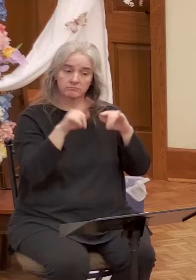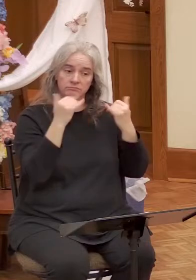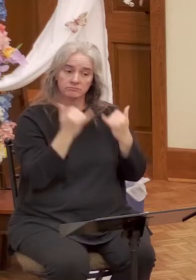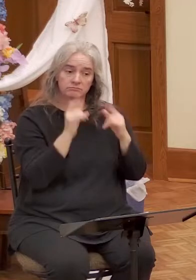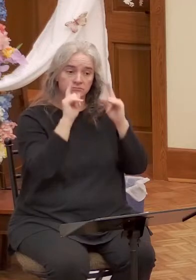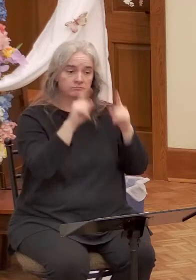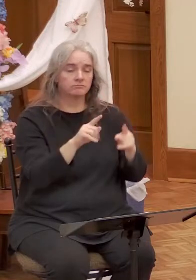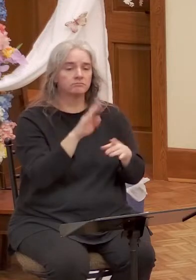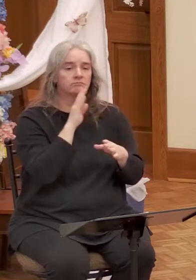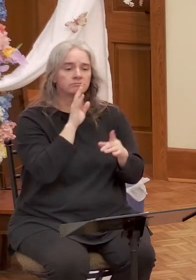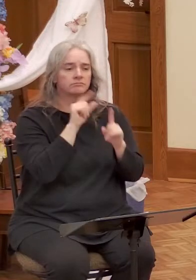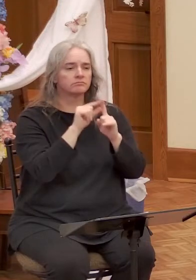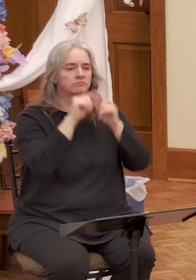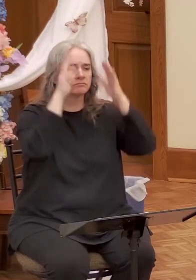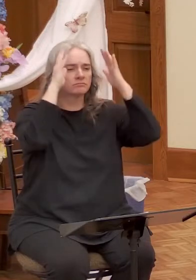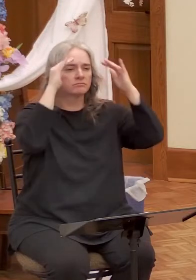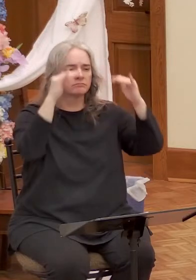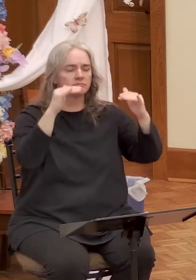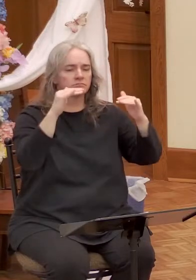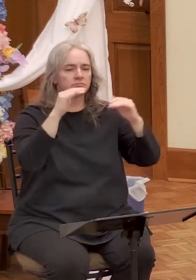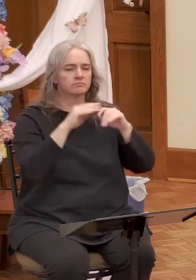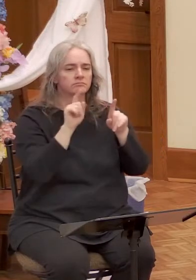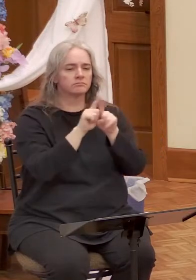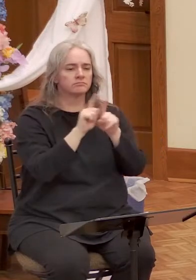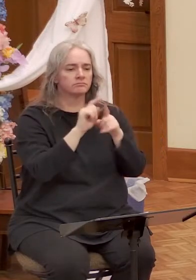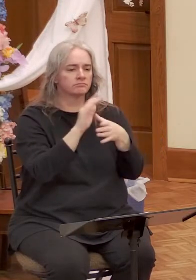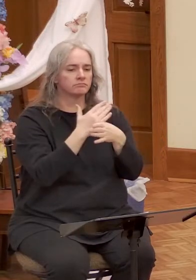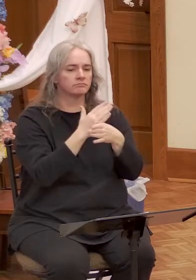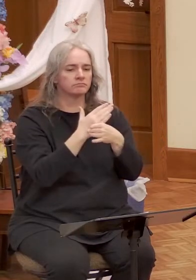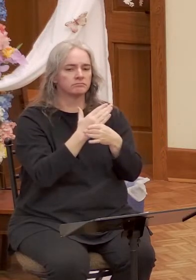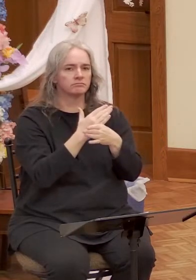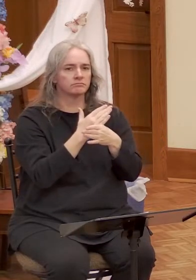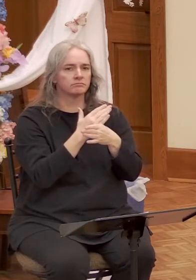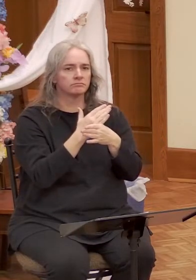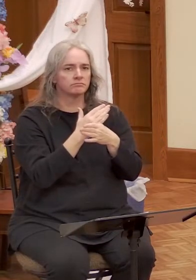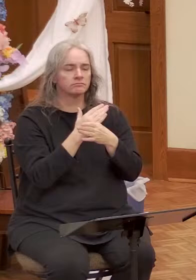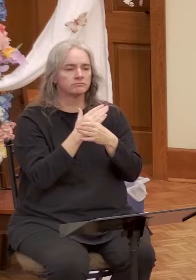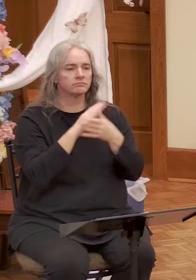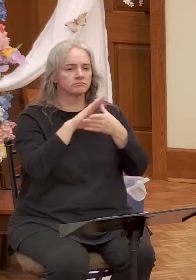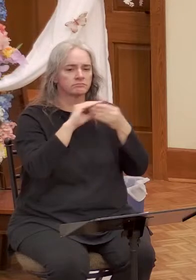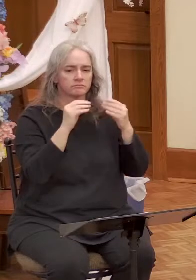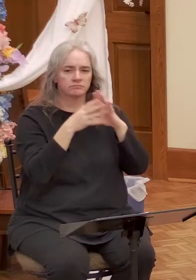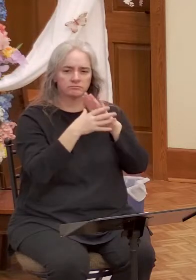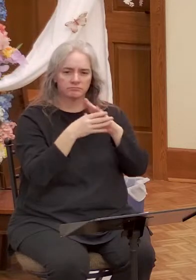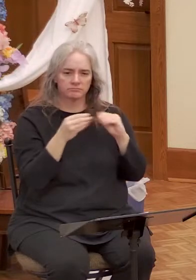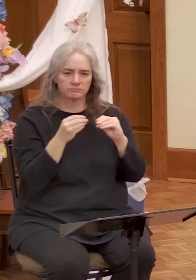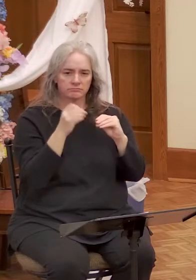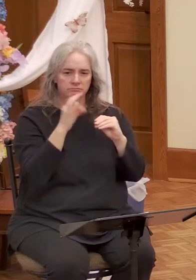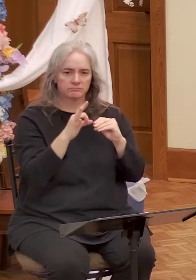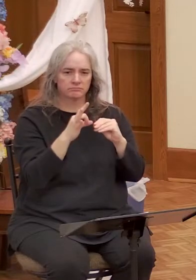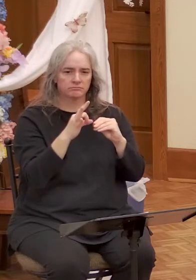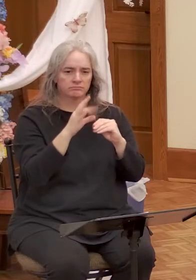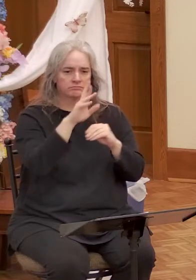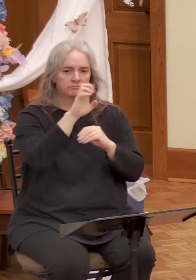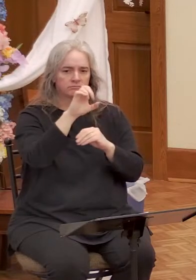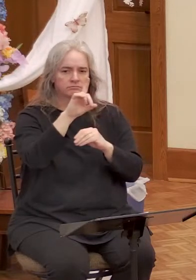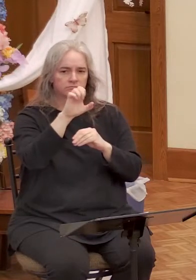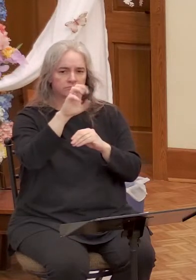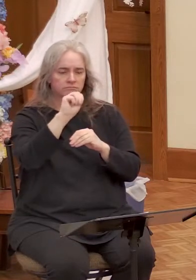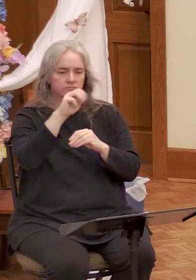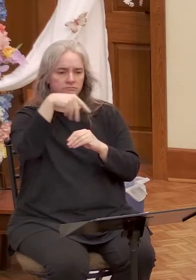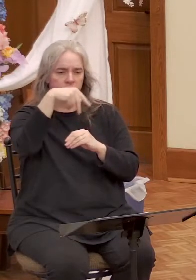to inmates as he shares his story of redemption with them in the hopes that they will be inspired.